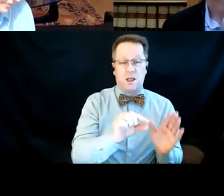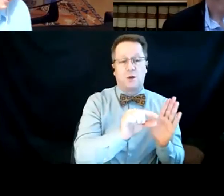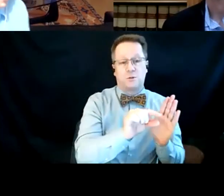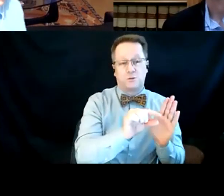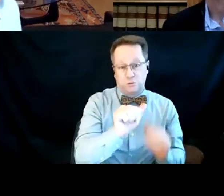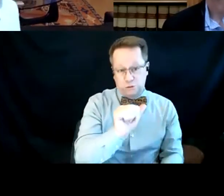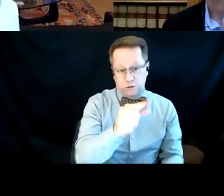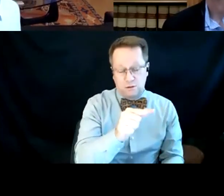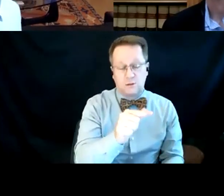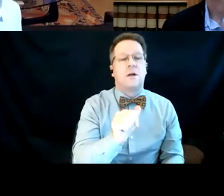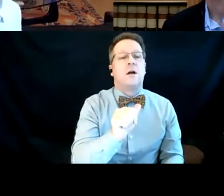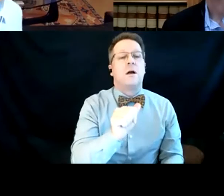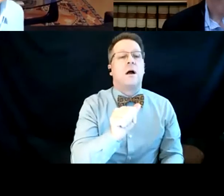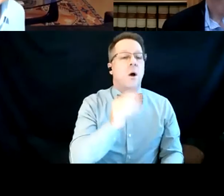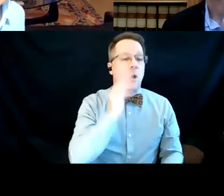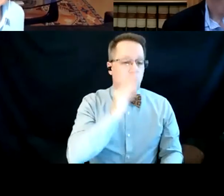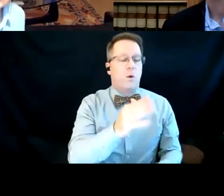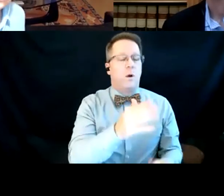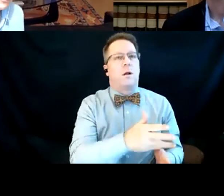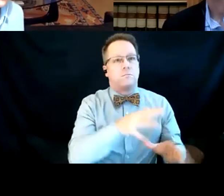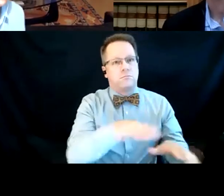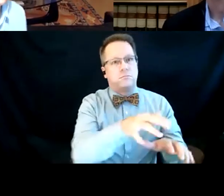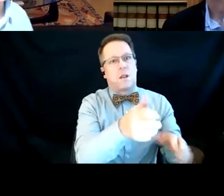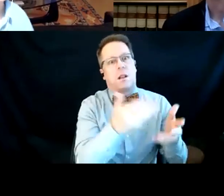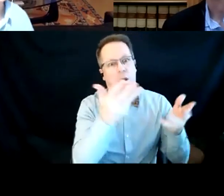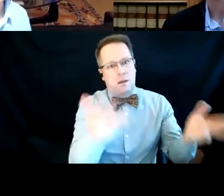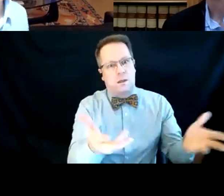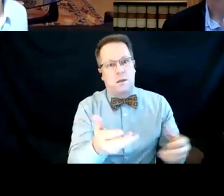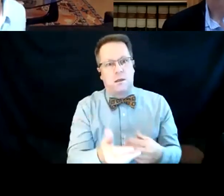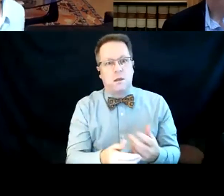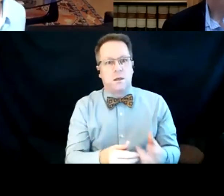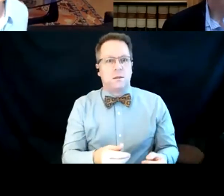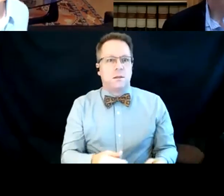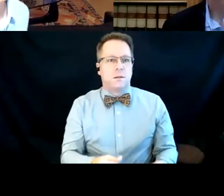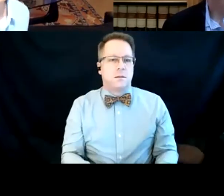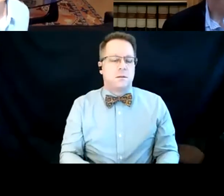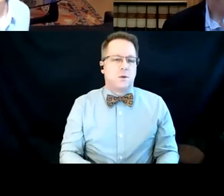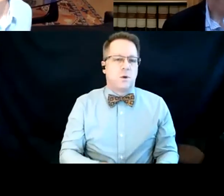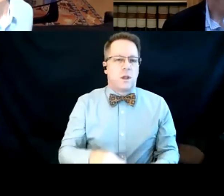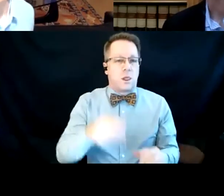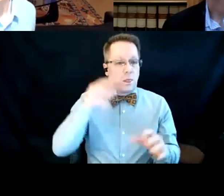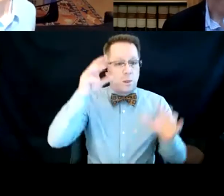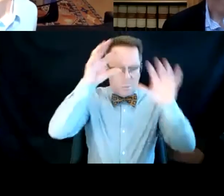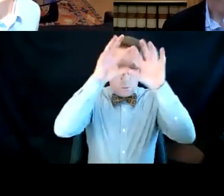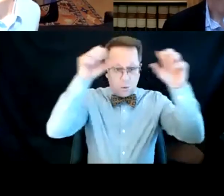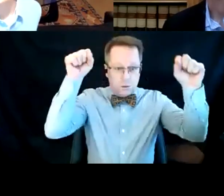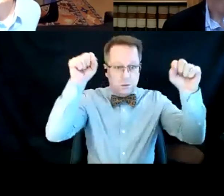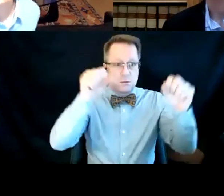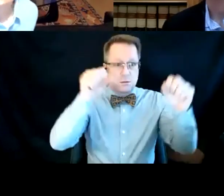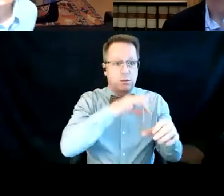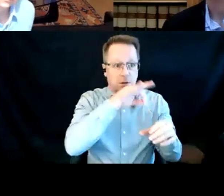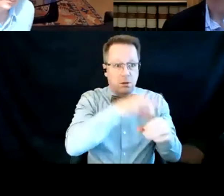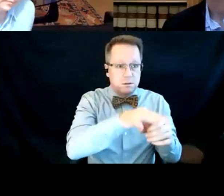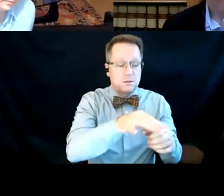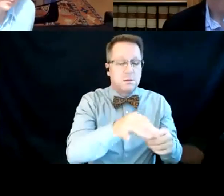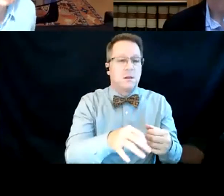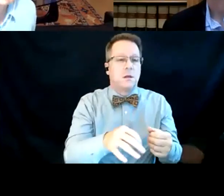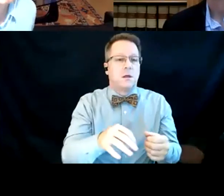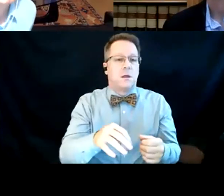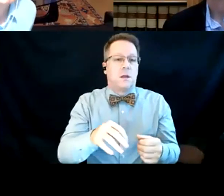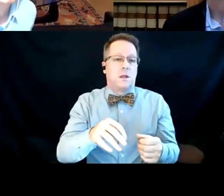very robust and active program for the presidential election, both recruiting poll workers, there's a huge poll worker